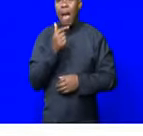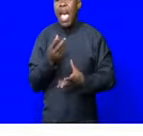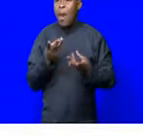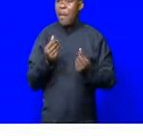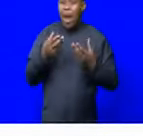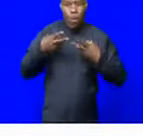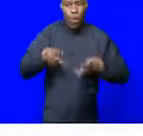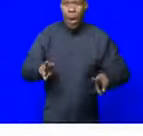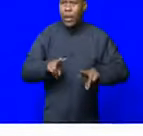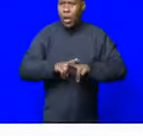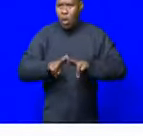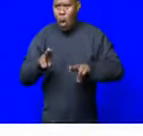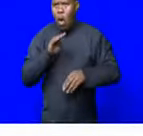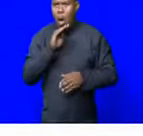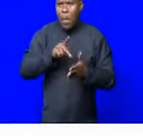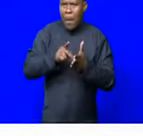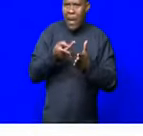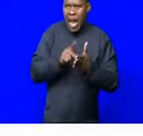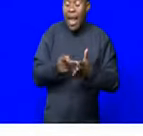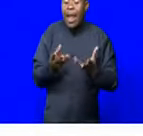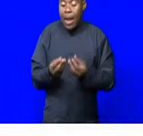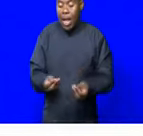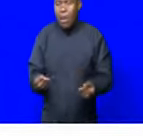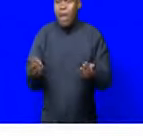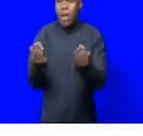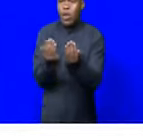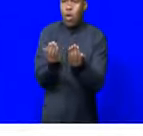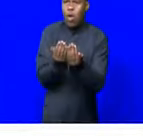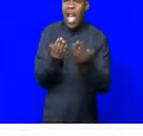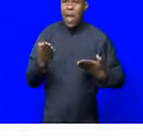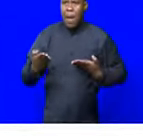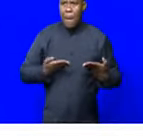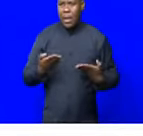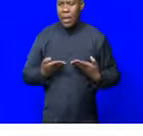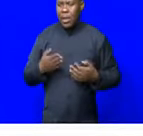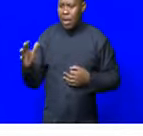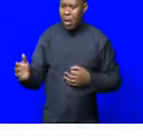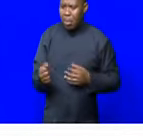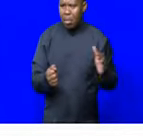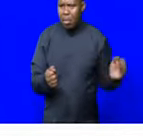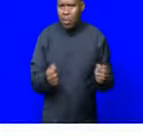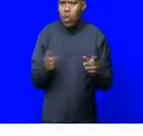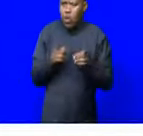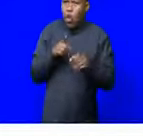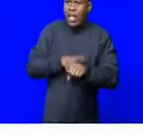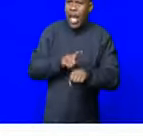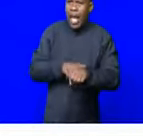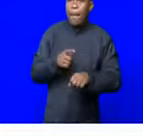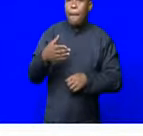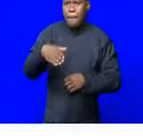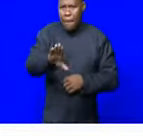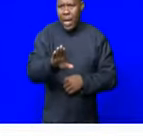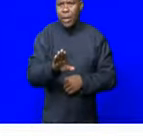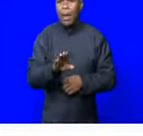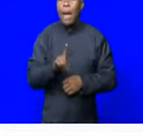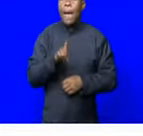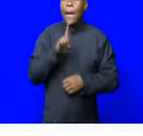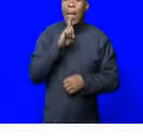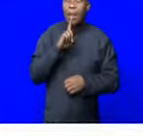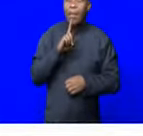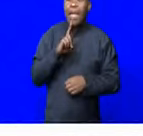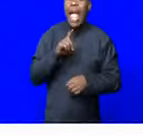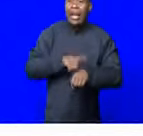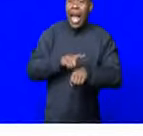can we please plan to take some students into our companies in December? I know that everyone wants to be on holiday in